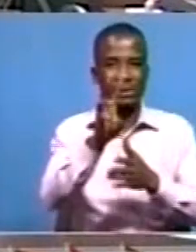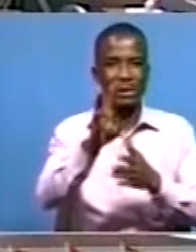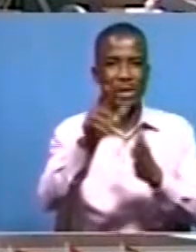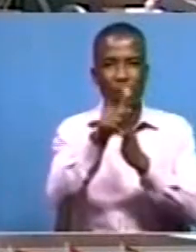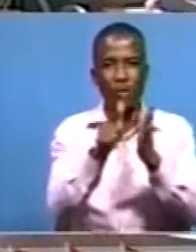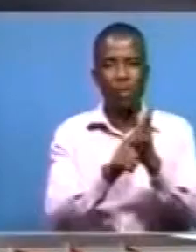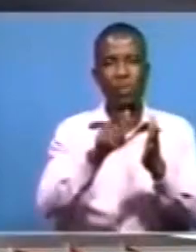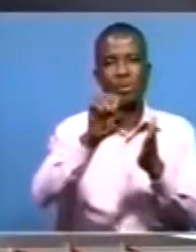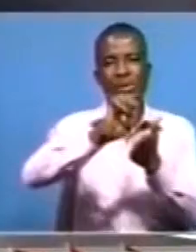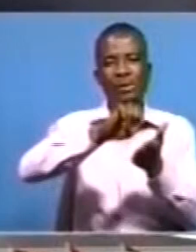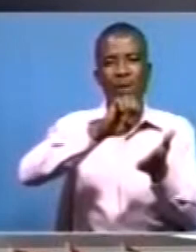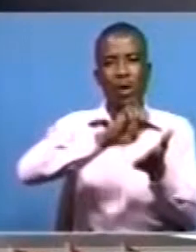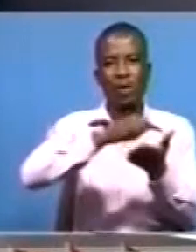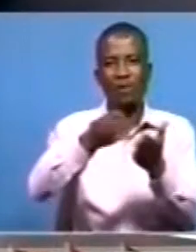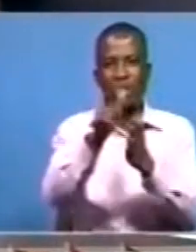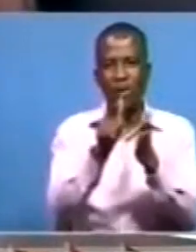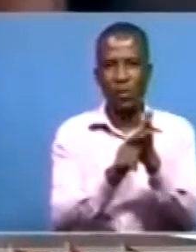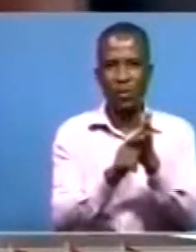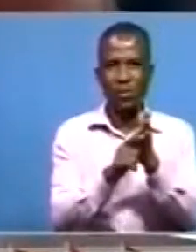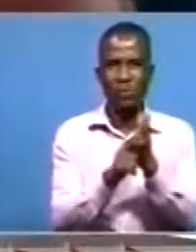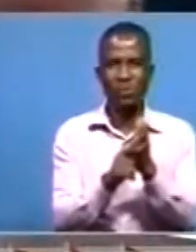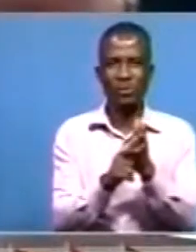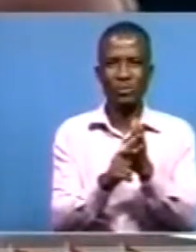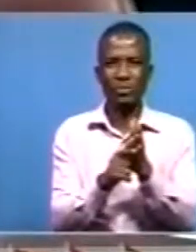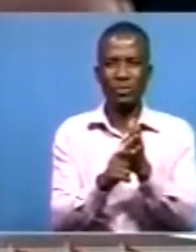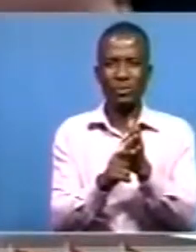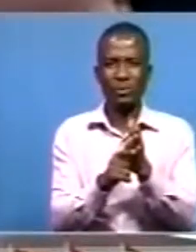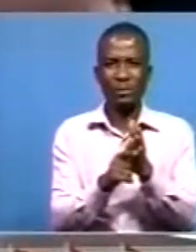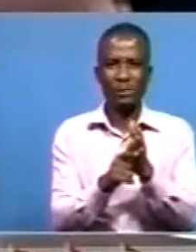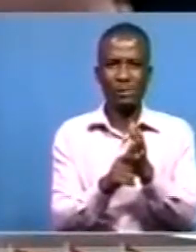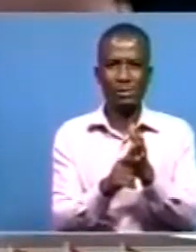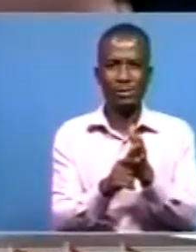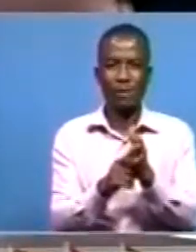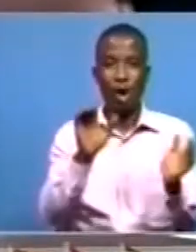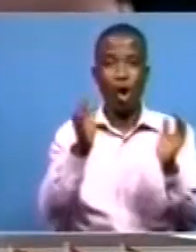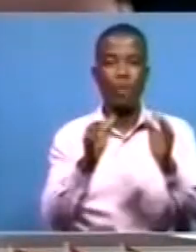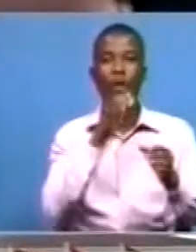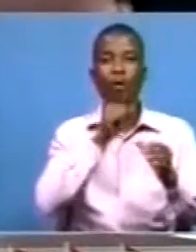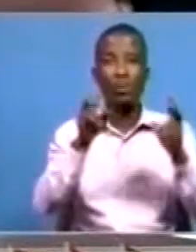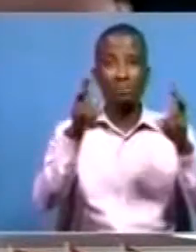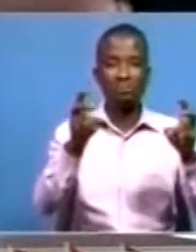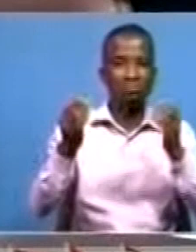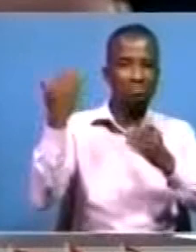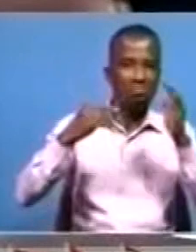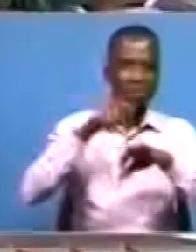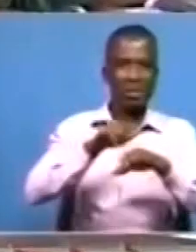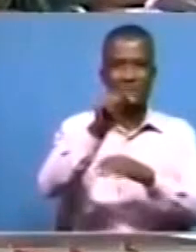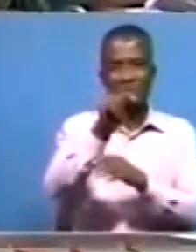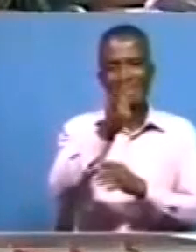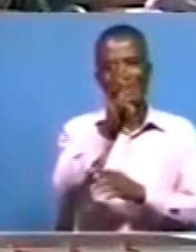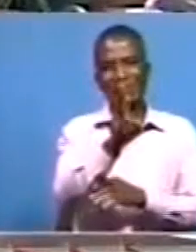of the Evidence Act in the case of Clipper Leasing Corporation versus AG and Ghana Airways in liquidation,